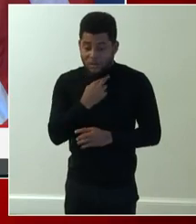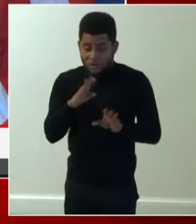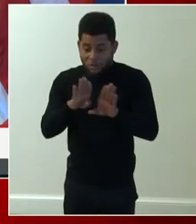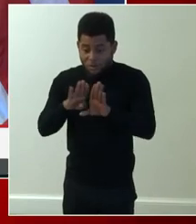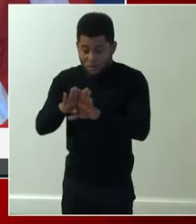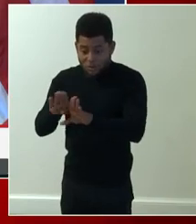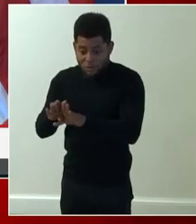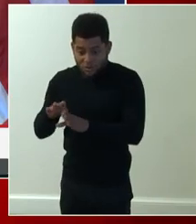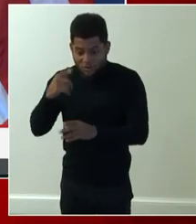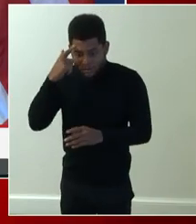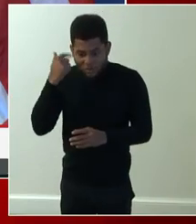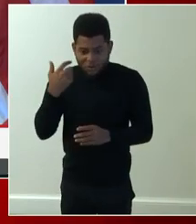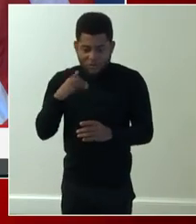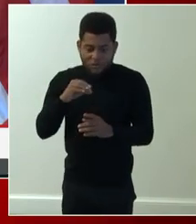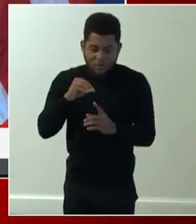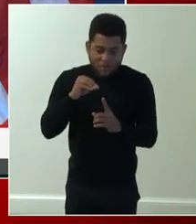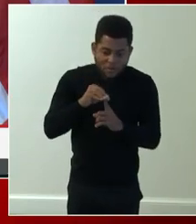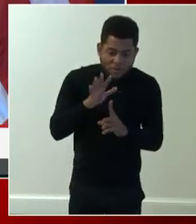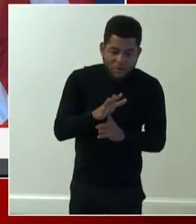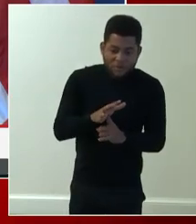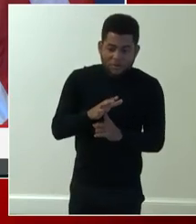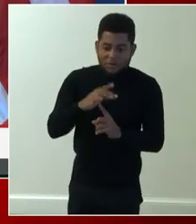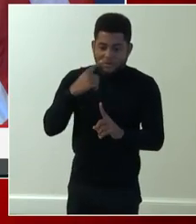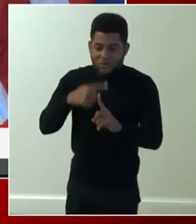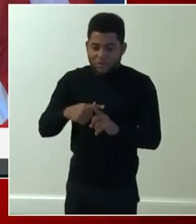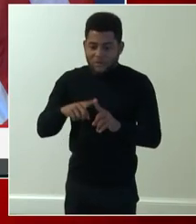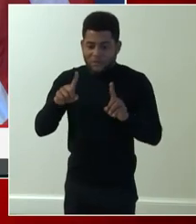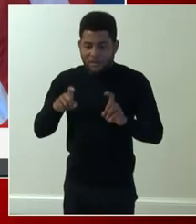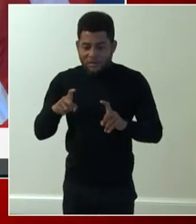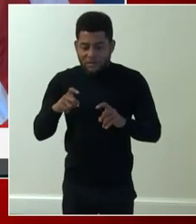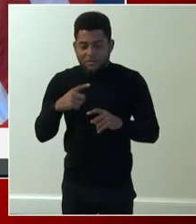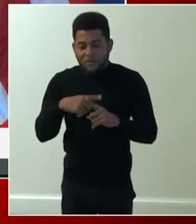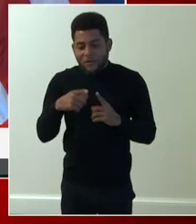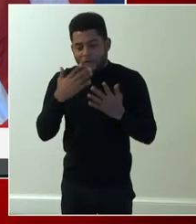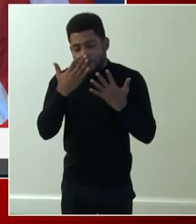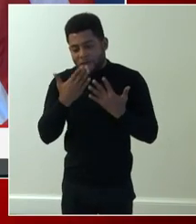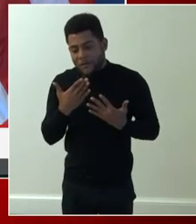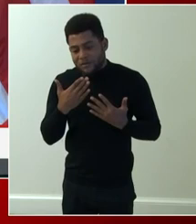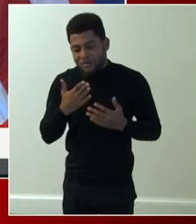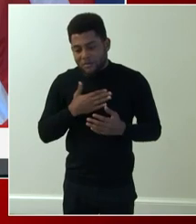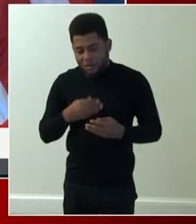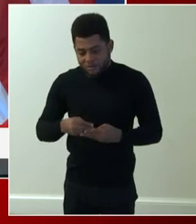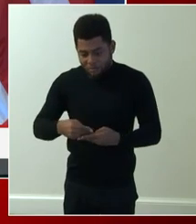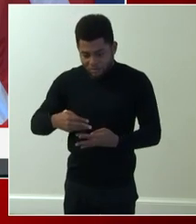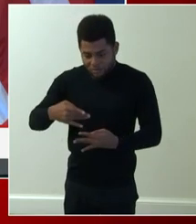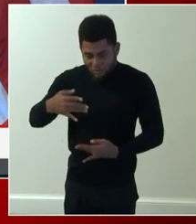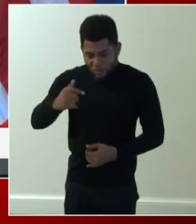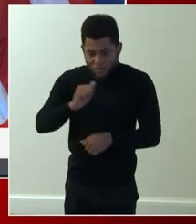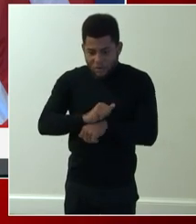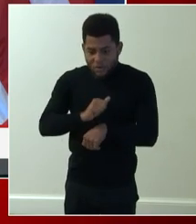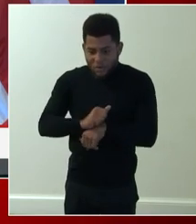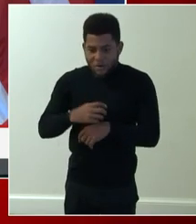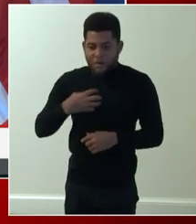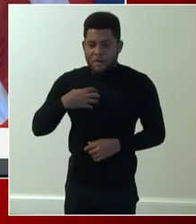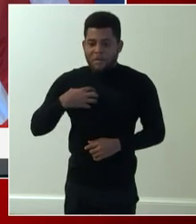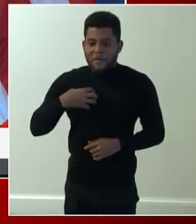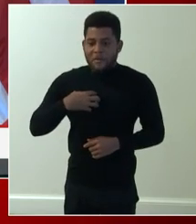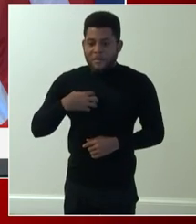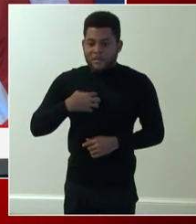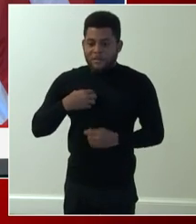staff, and that's great that they're being transparent. But unfortunately, my inbox is filling up with workers who are saying that there are lots of positive